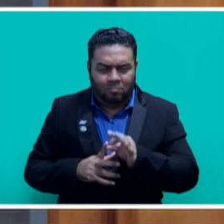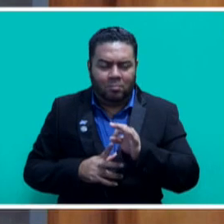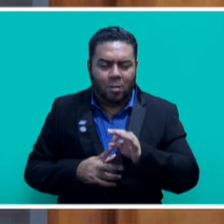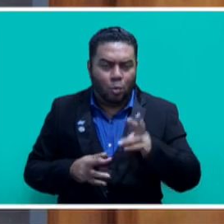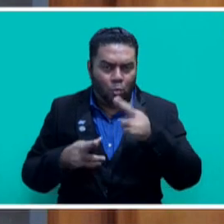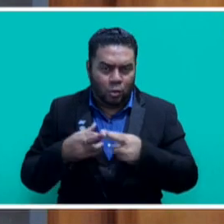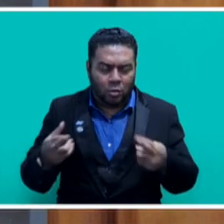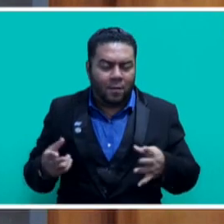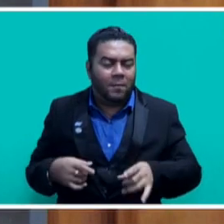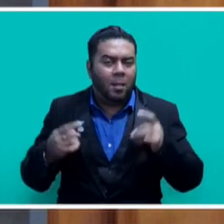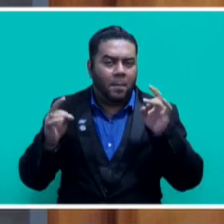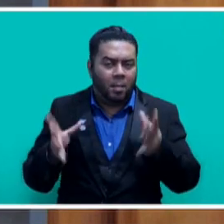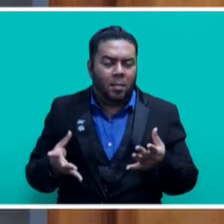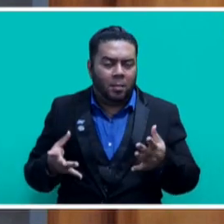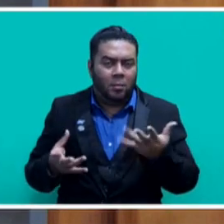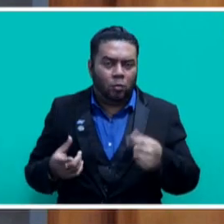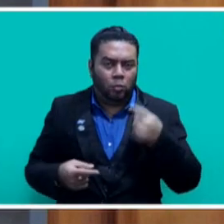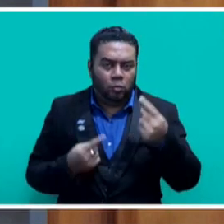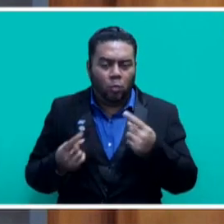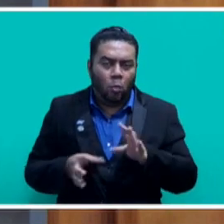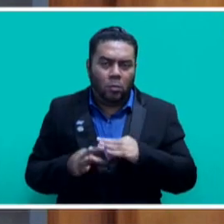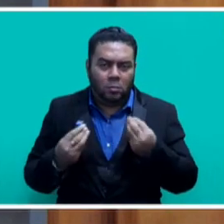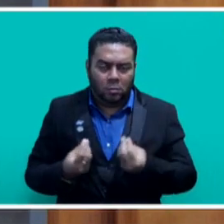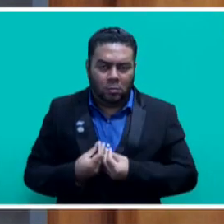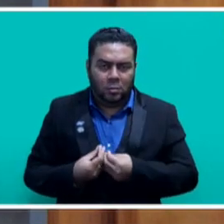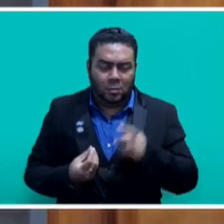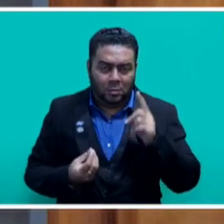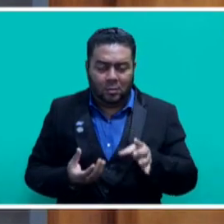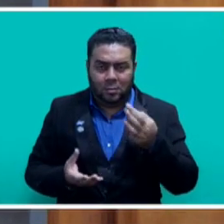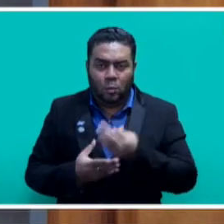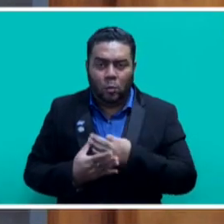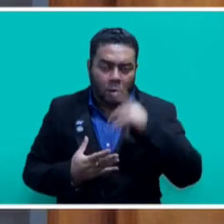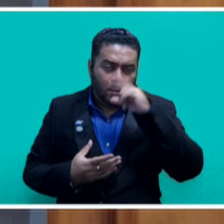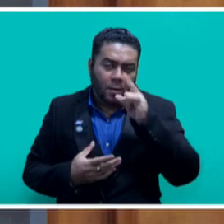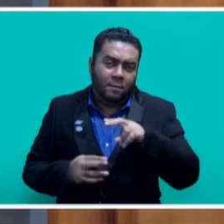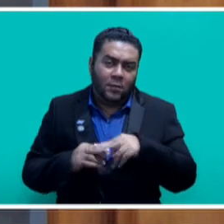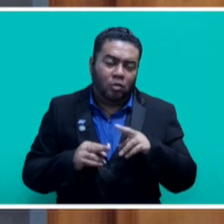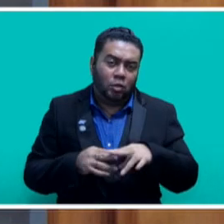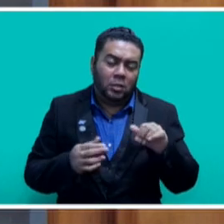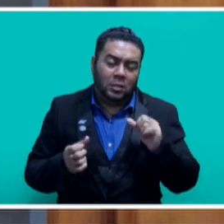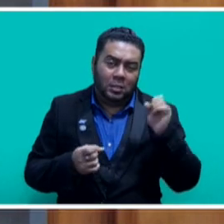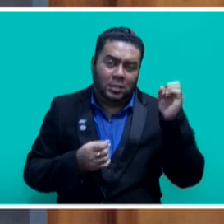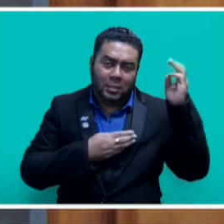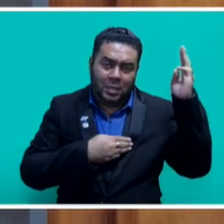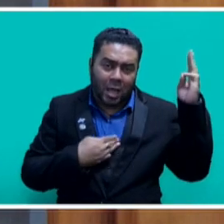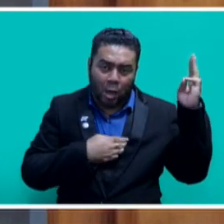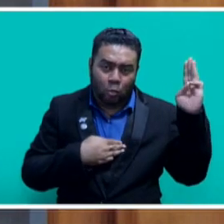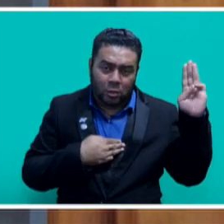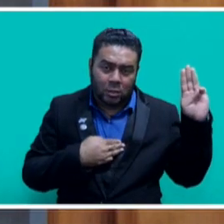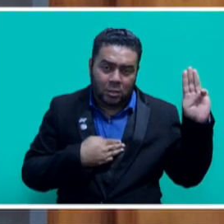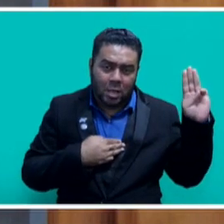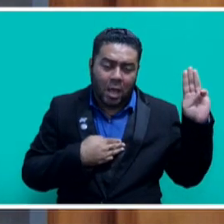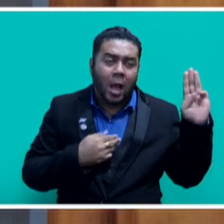resources available to this organization. This fund will enable the Fiji Scout Association to further their